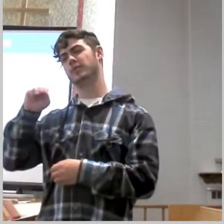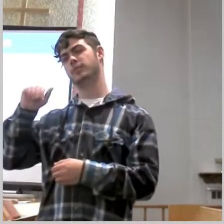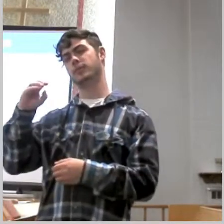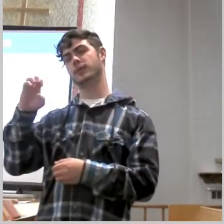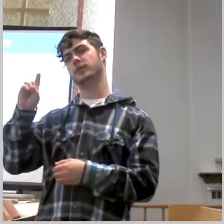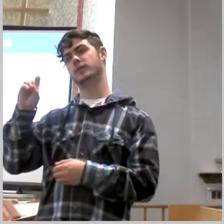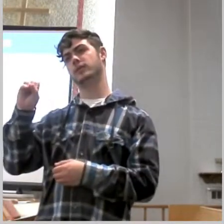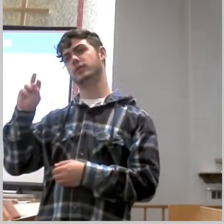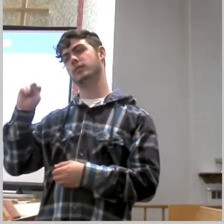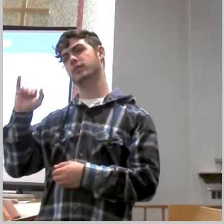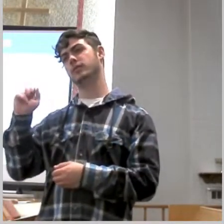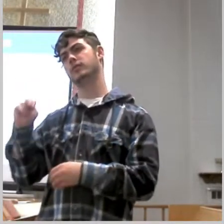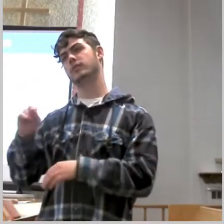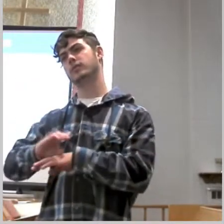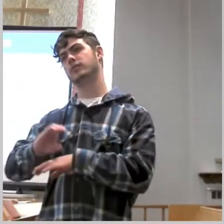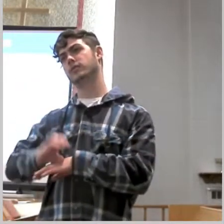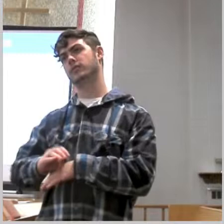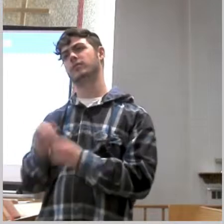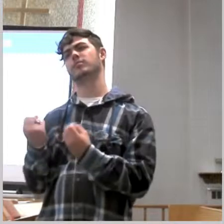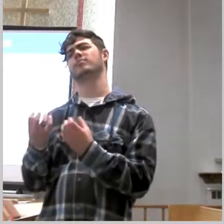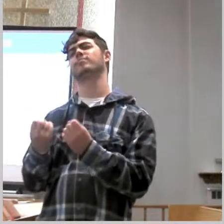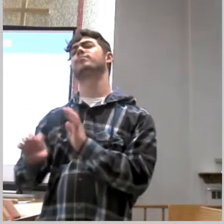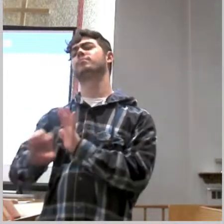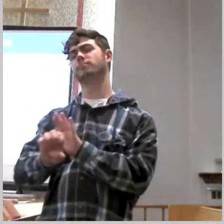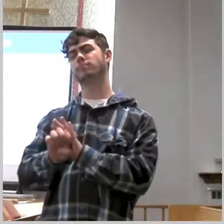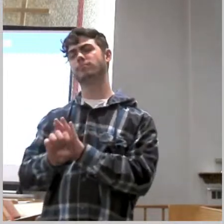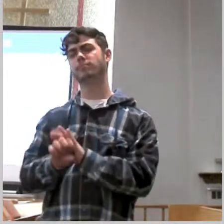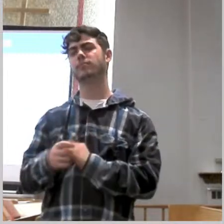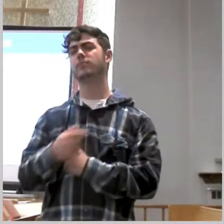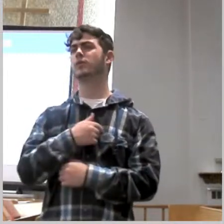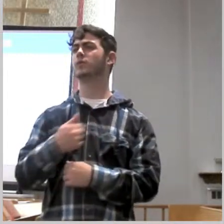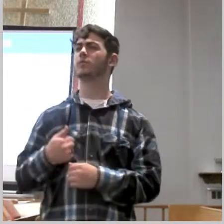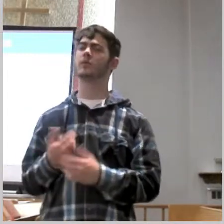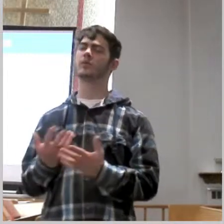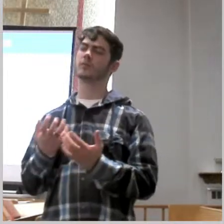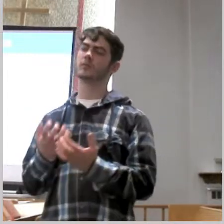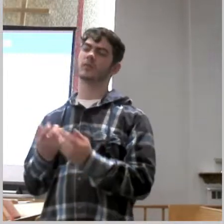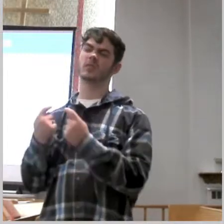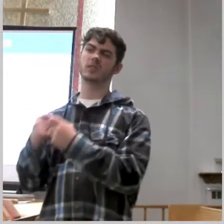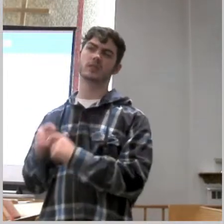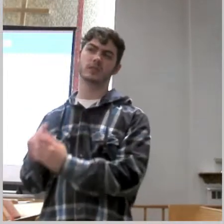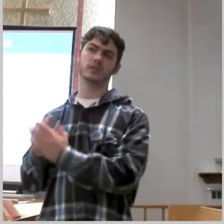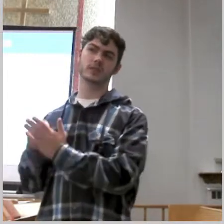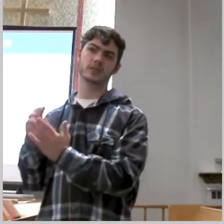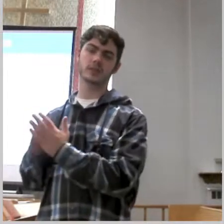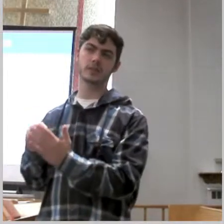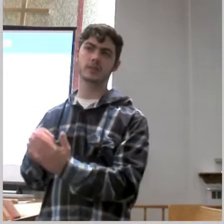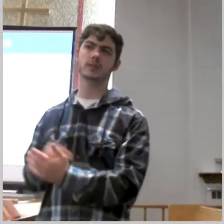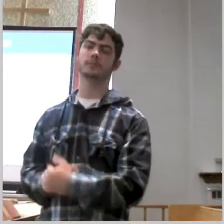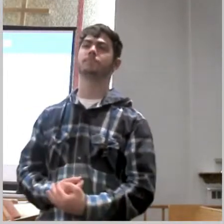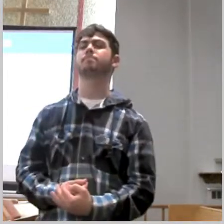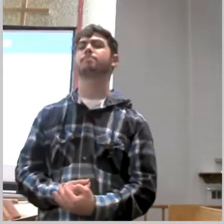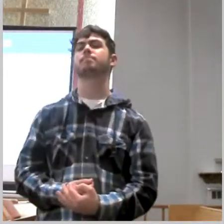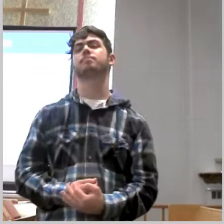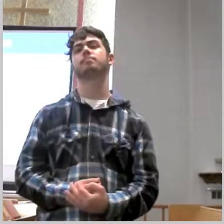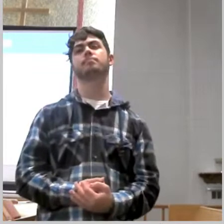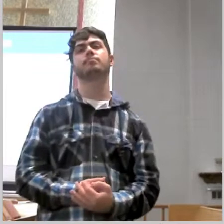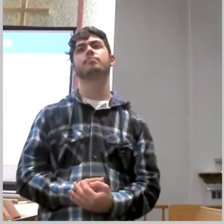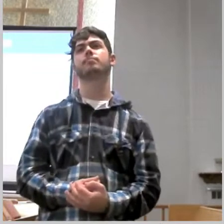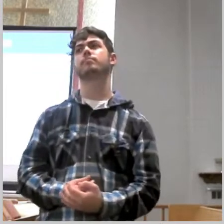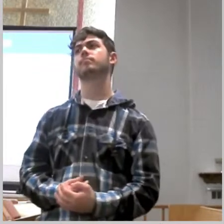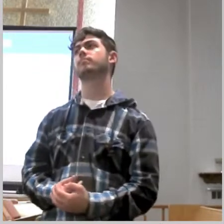first century church, Father, the biblical examples that we can, you know, seek to mold ourselves after, Father. And